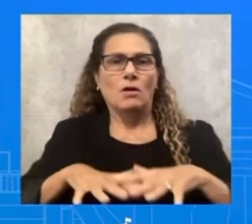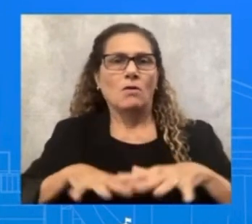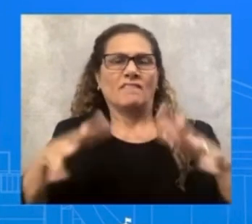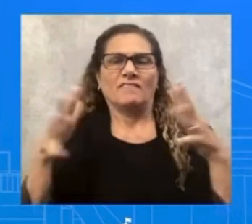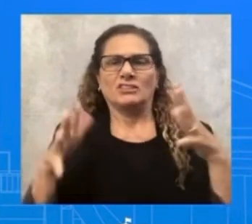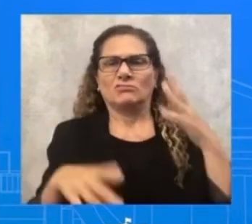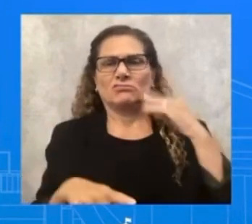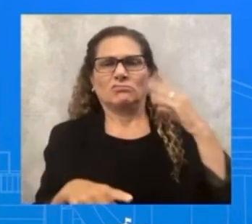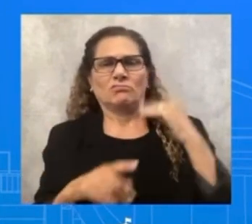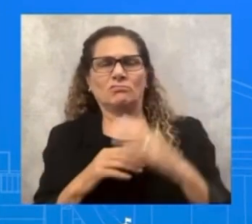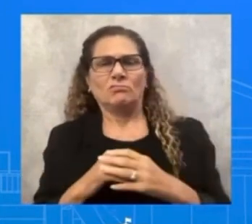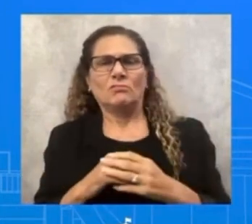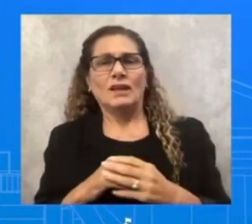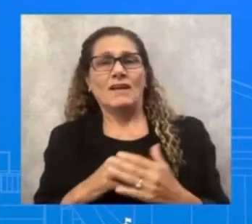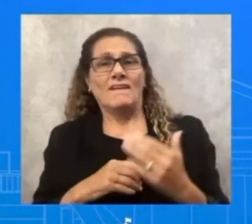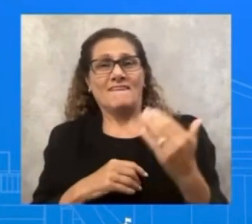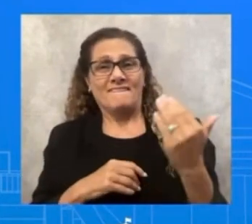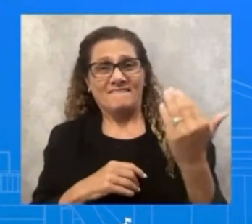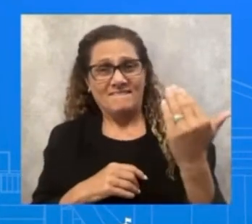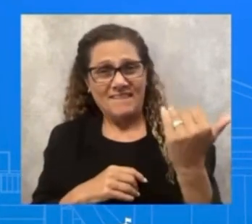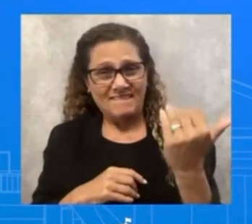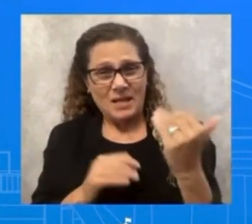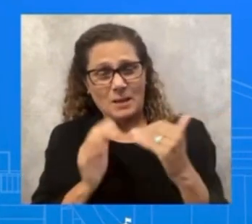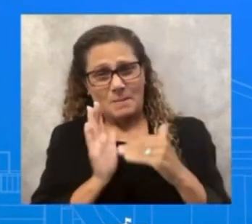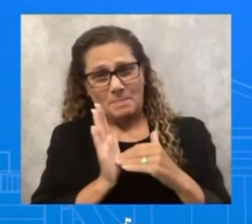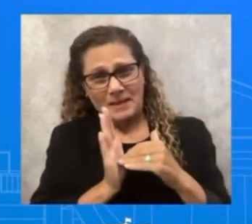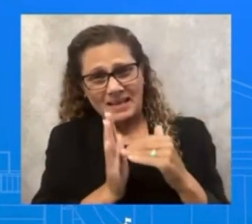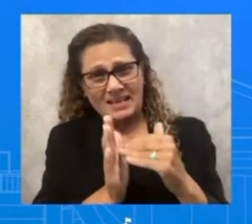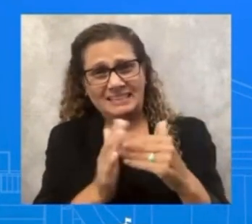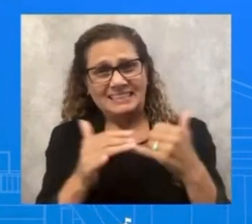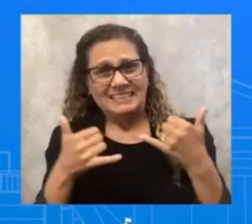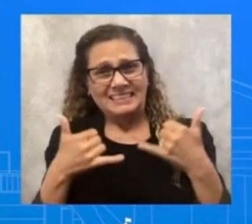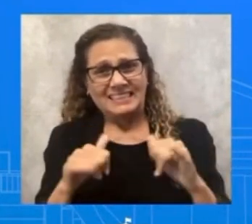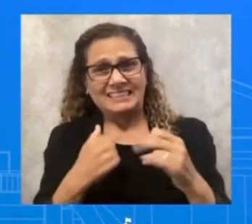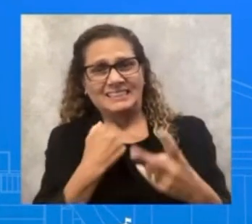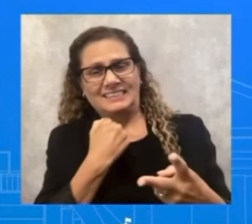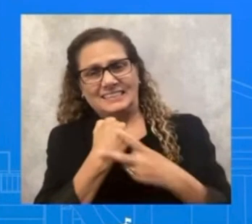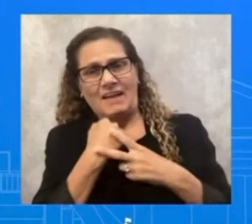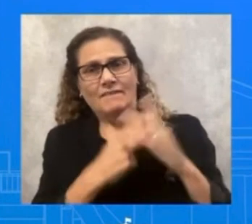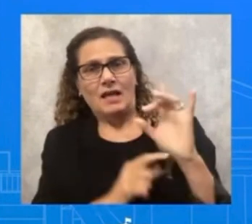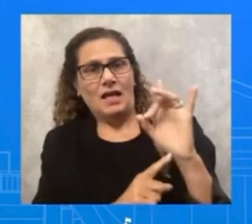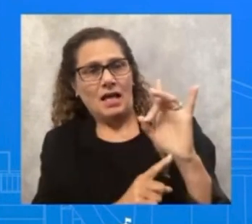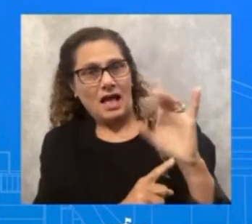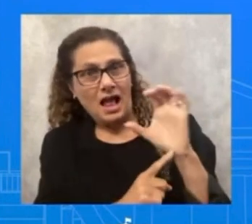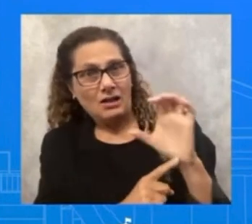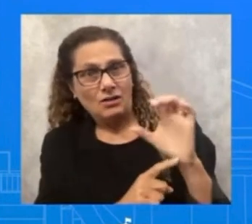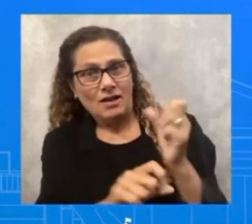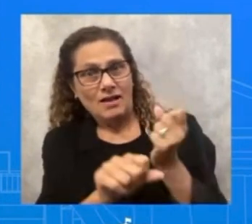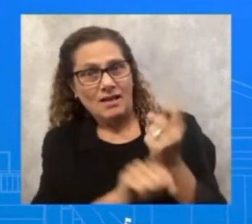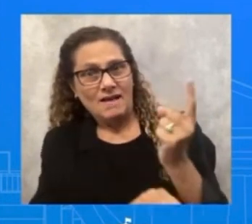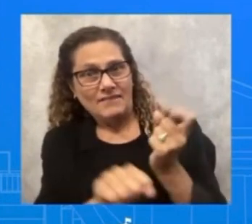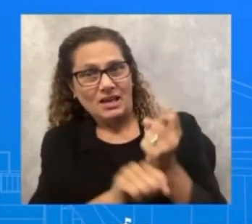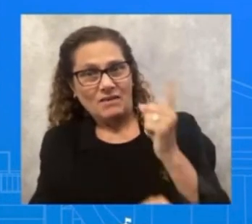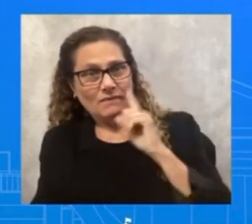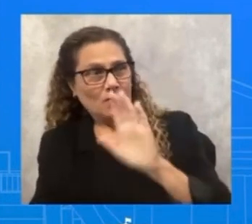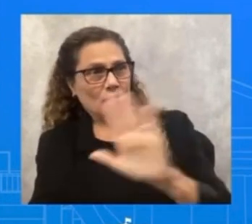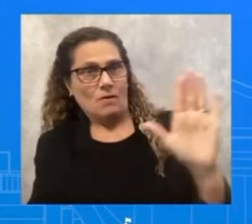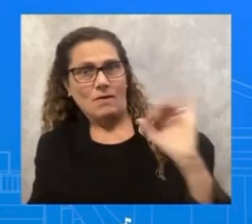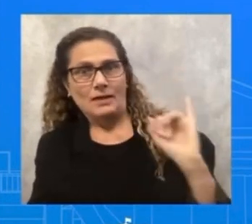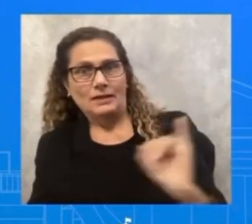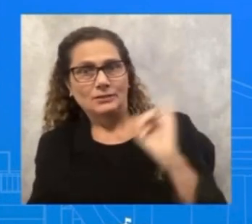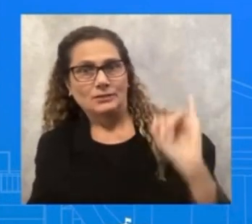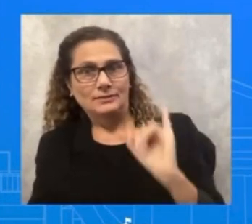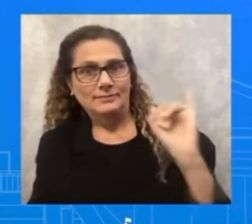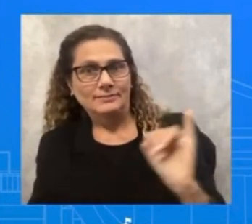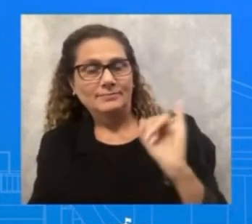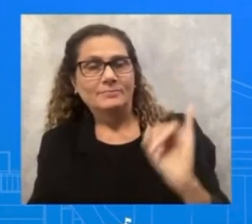million people are continuing to save $800 a year on their health insurance premiums. Seniors are